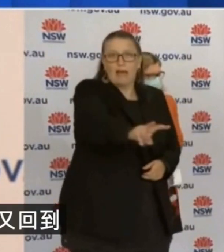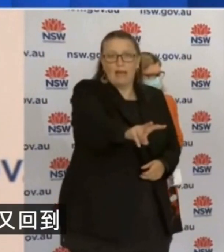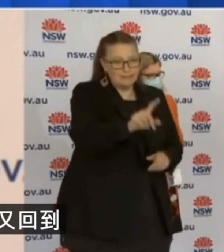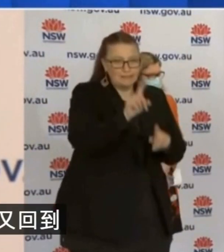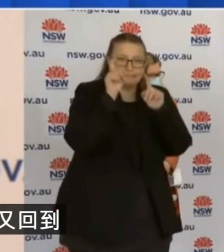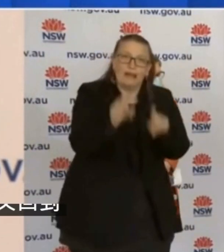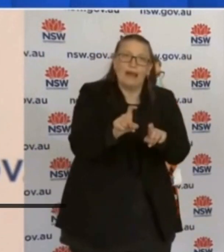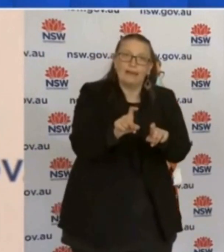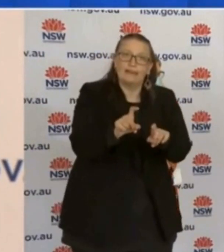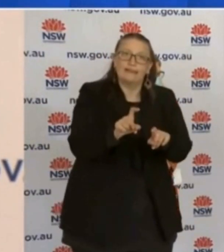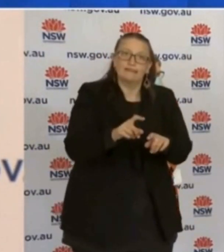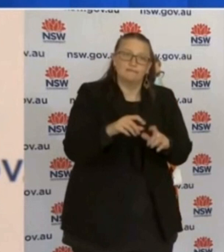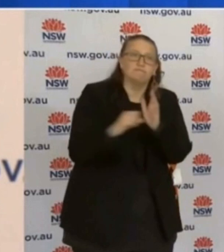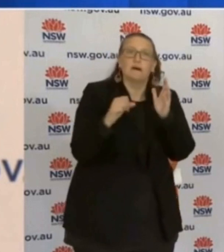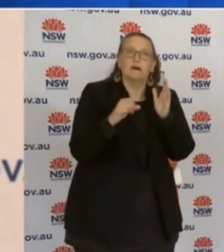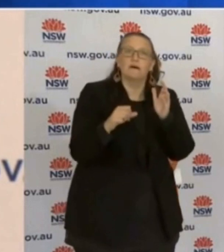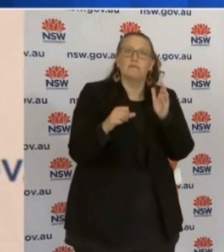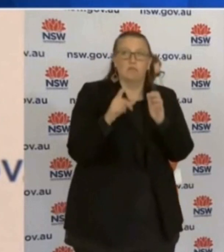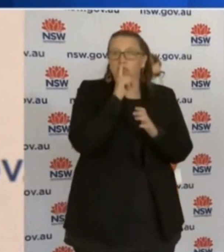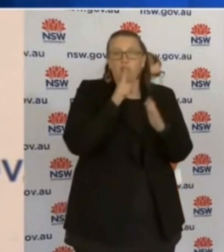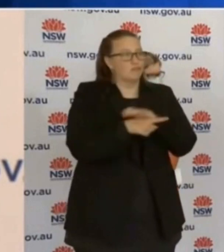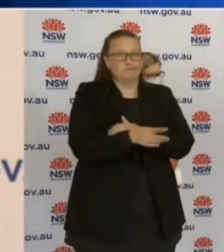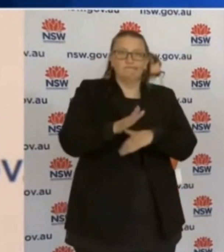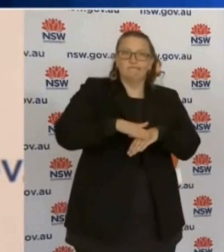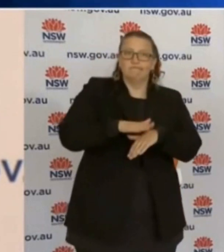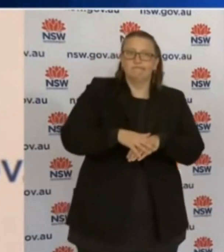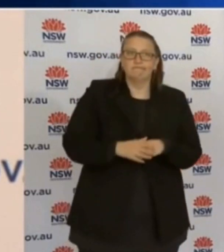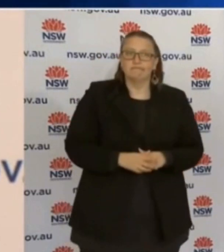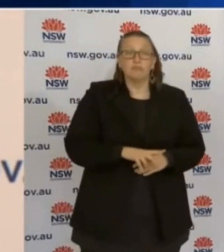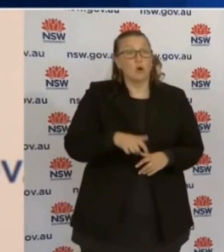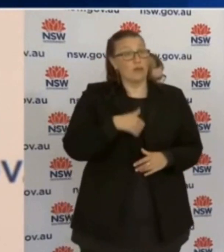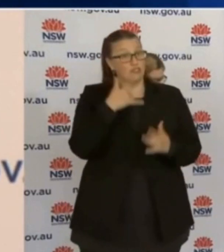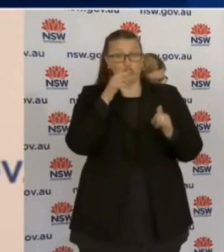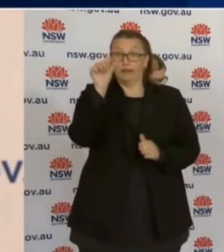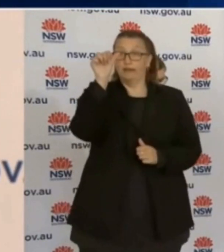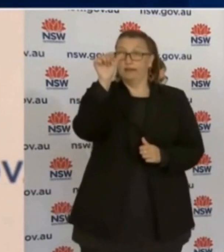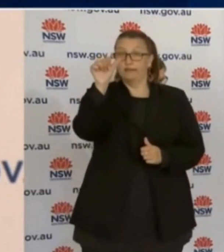they should be. So those compliance checks are working, they are having an impact, and we'll continue to